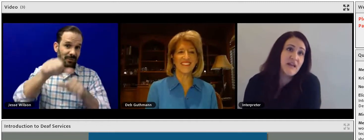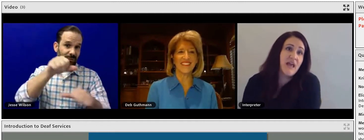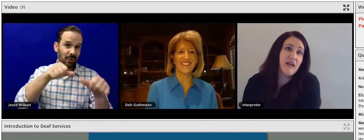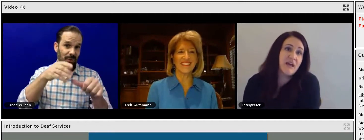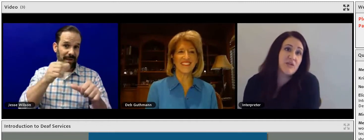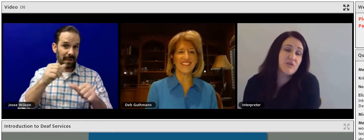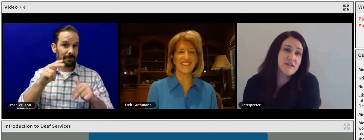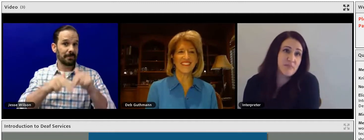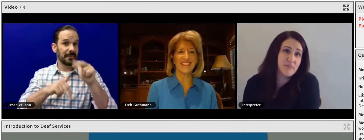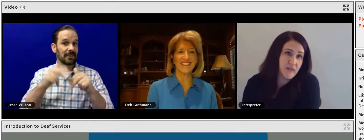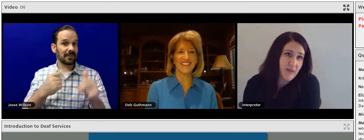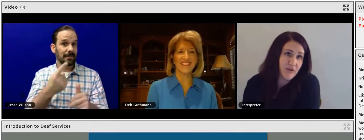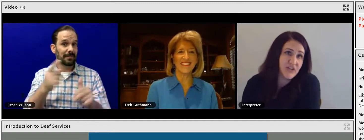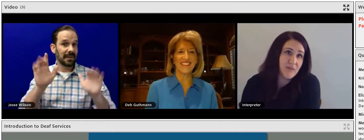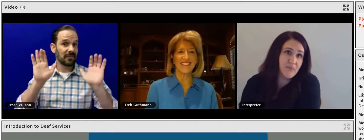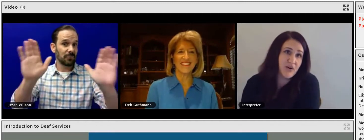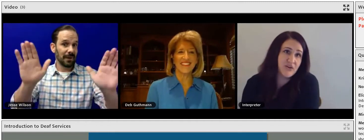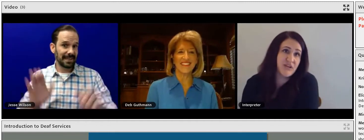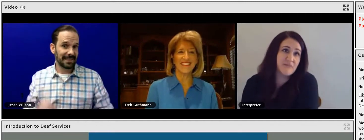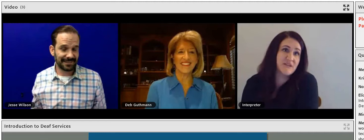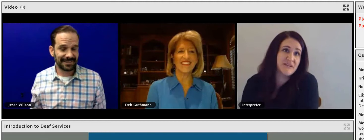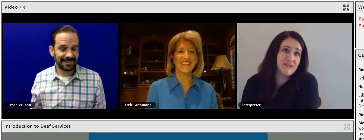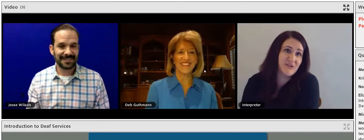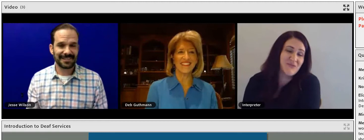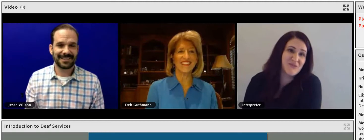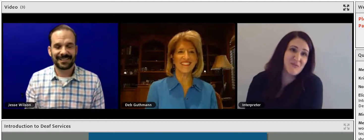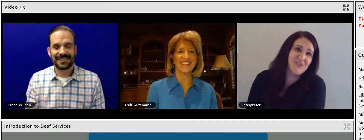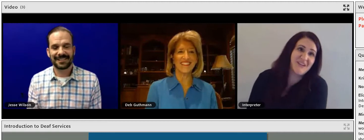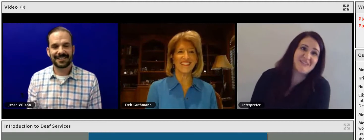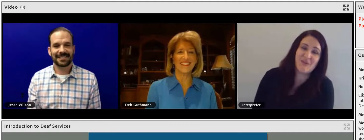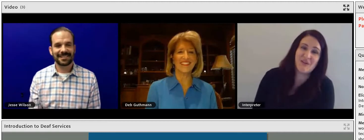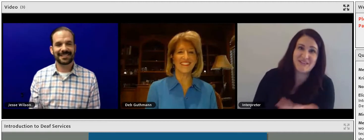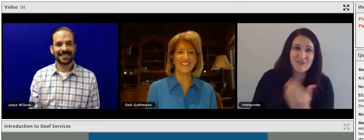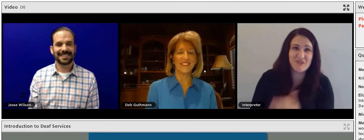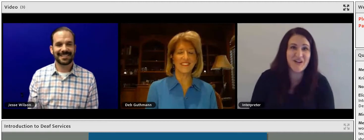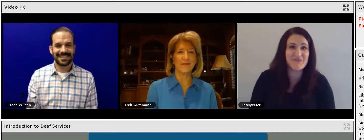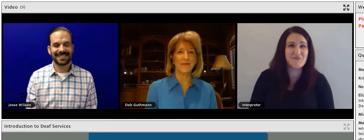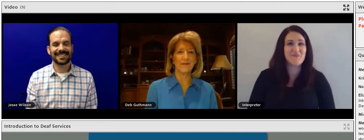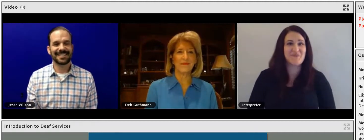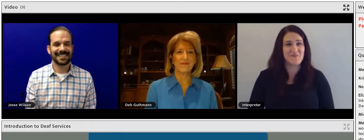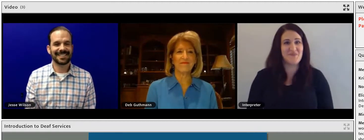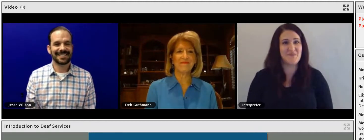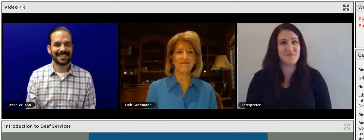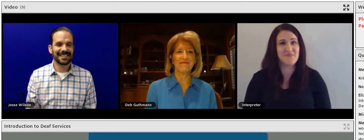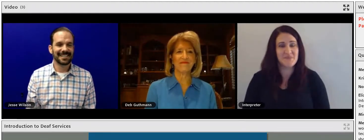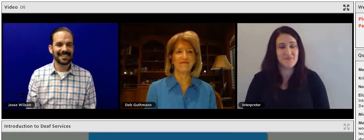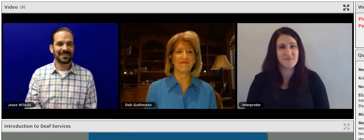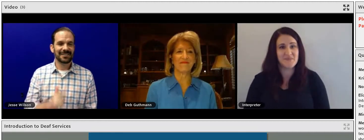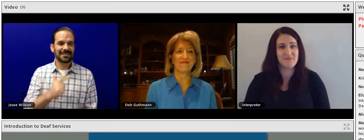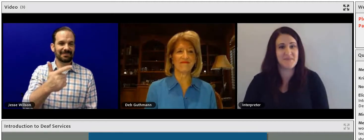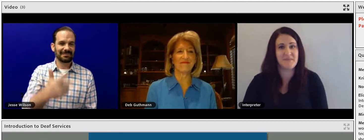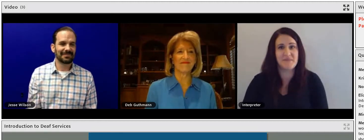help you guys through this collaboration and partnership to best serve those communities. So I think this is great.